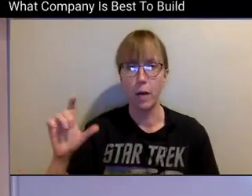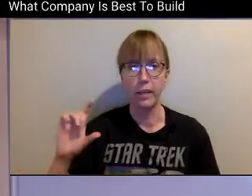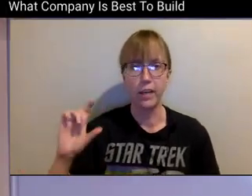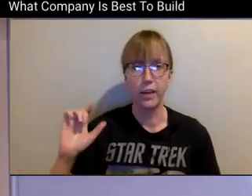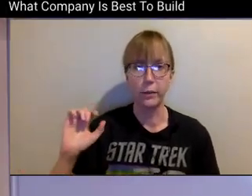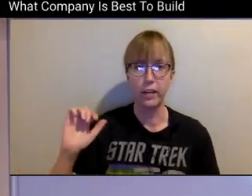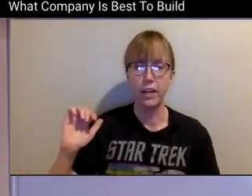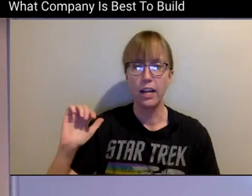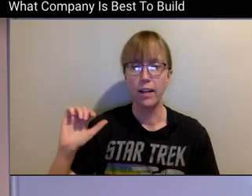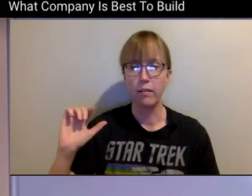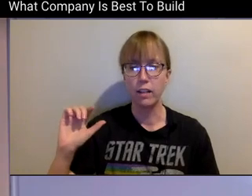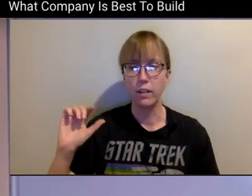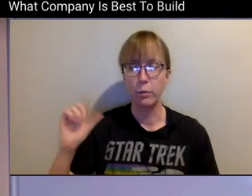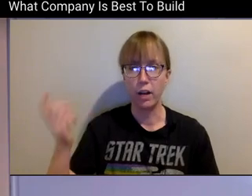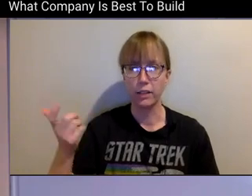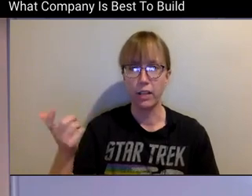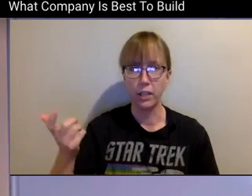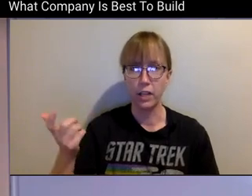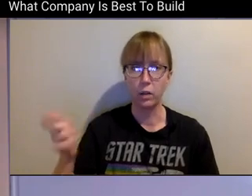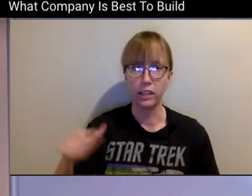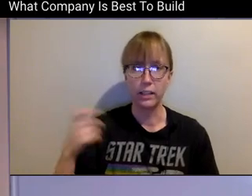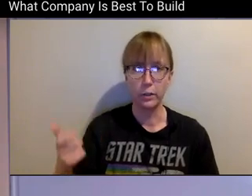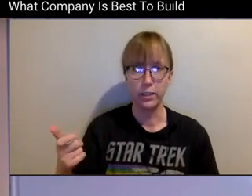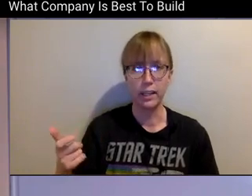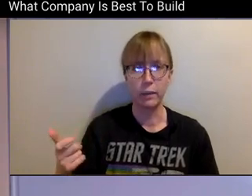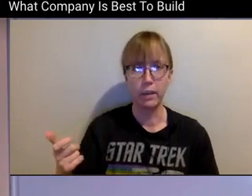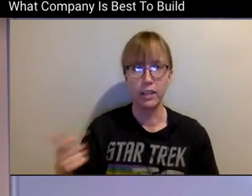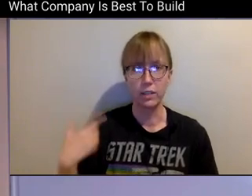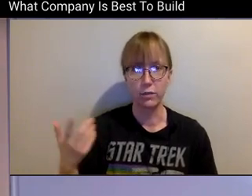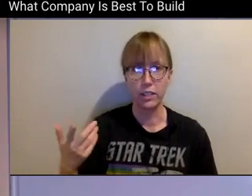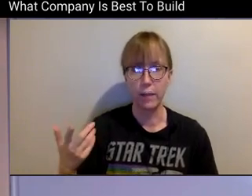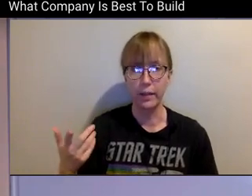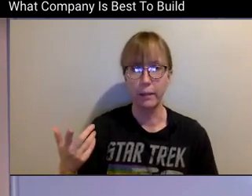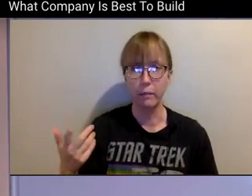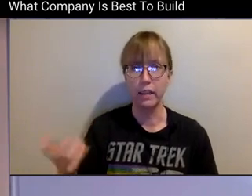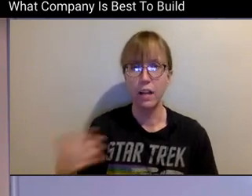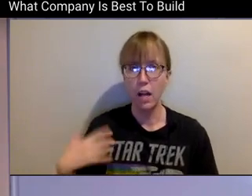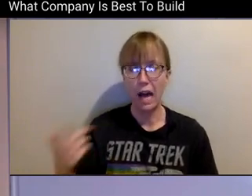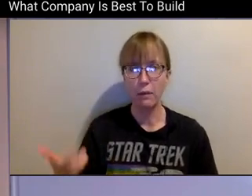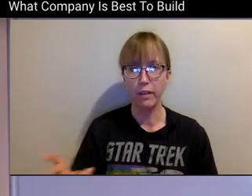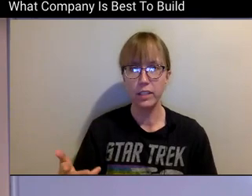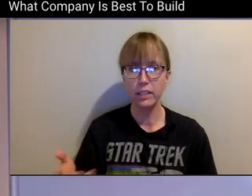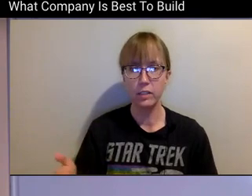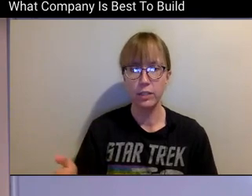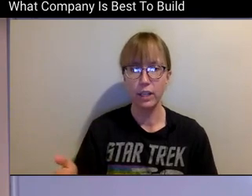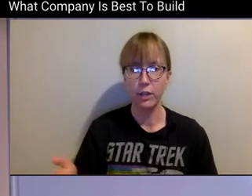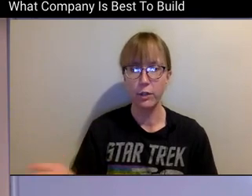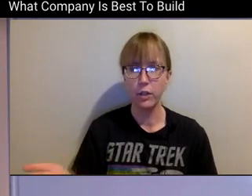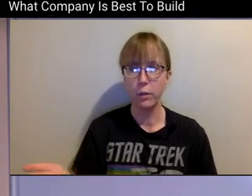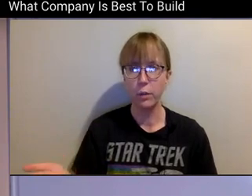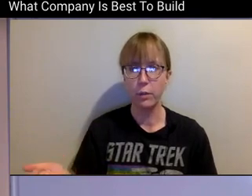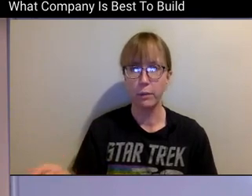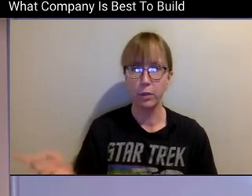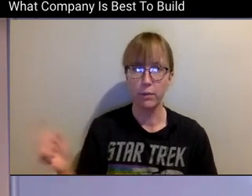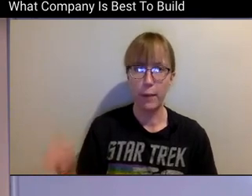MLM hopping, and the other one, if the products are actually high quality, then you should stick with it. So first, MLM hopping. We've all seen stories on